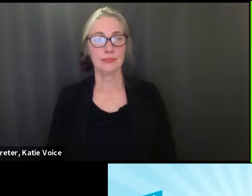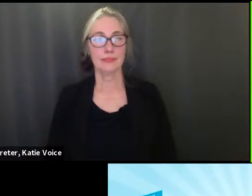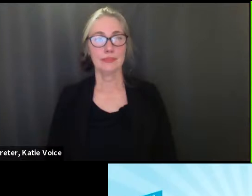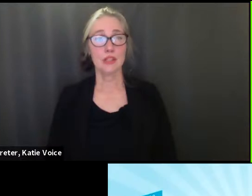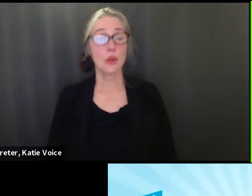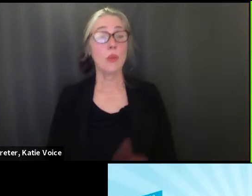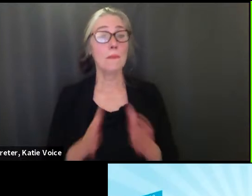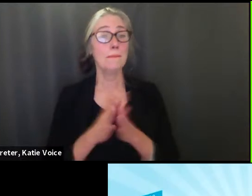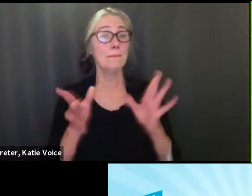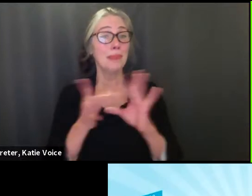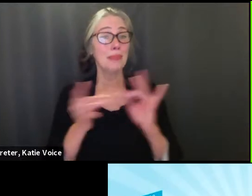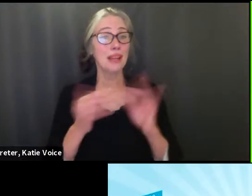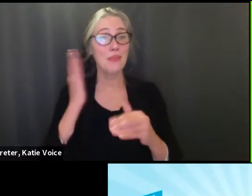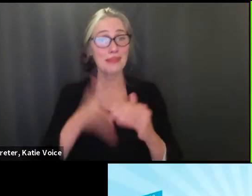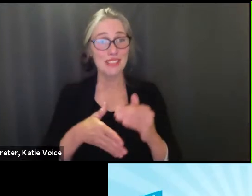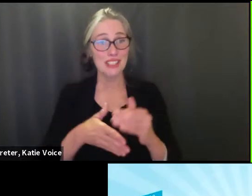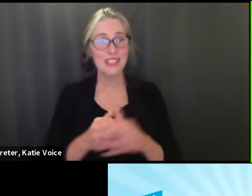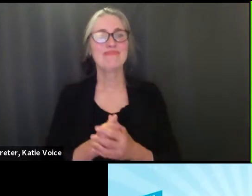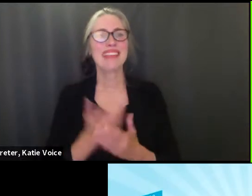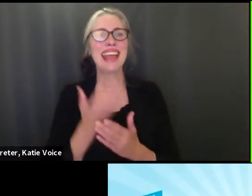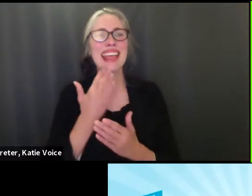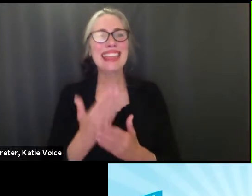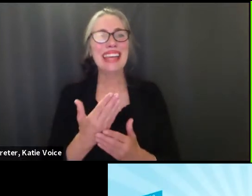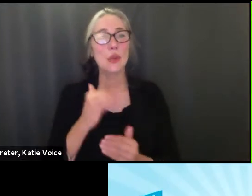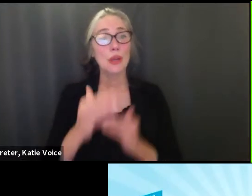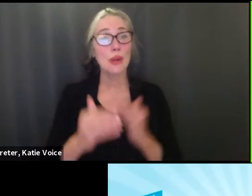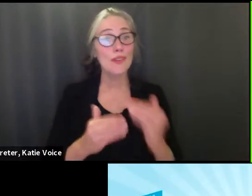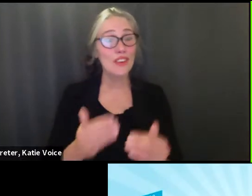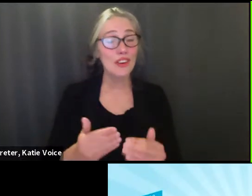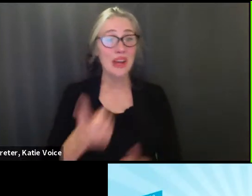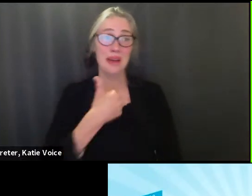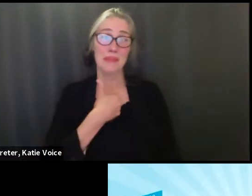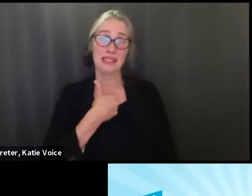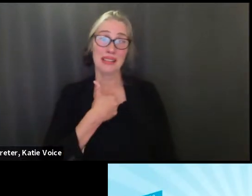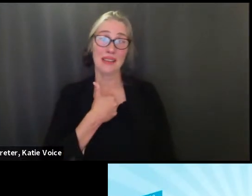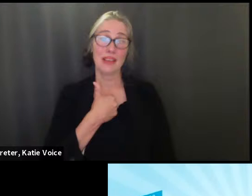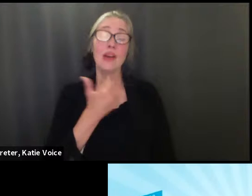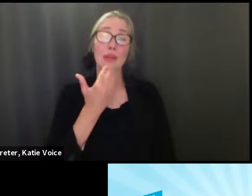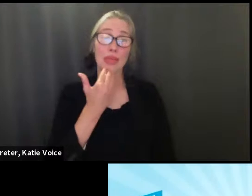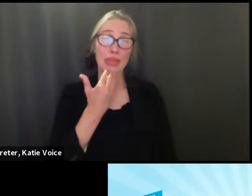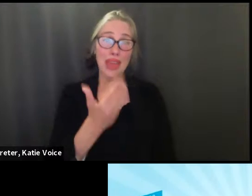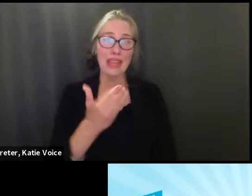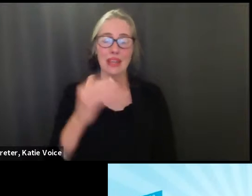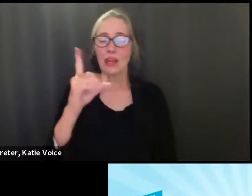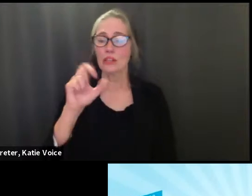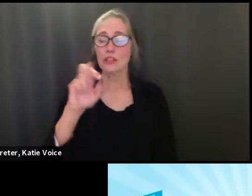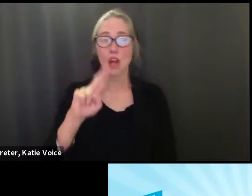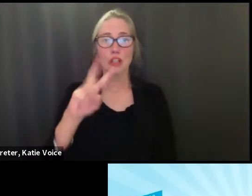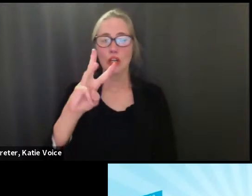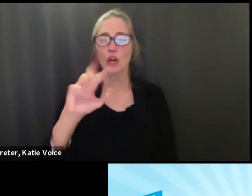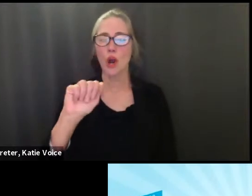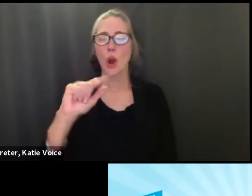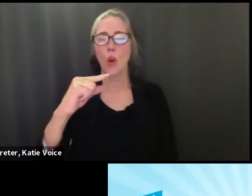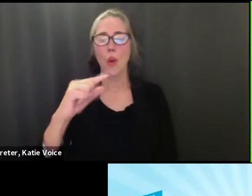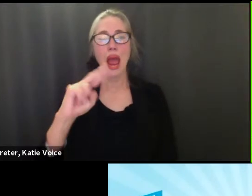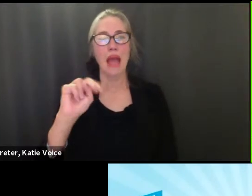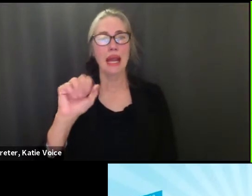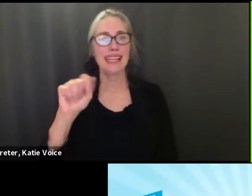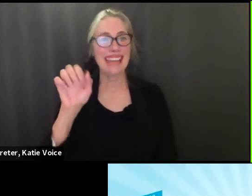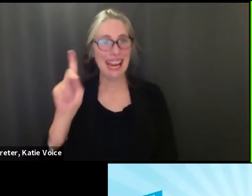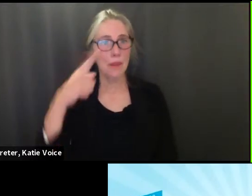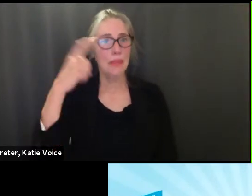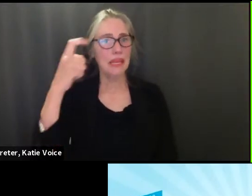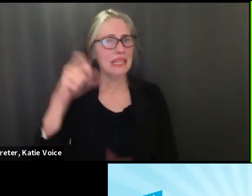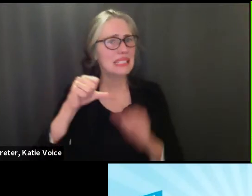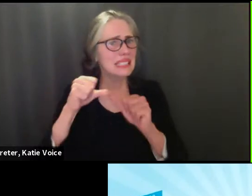Okay, thank you. Then we'll go forward. I just personally want to thank Dr. Wagenknecht because we have continuing questions,